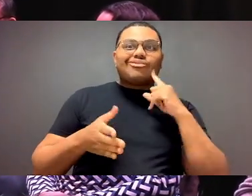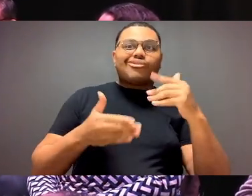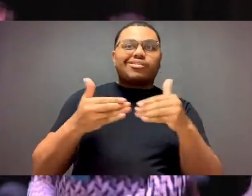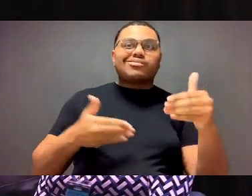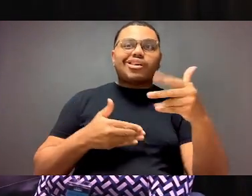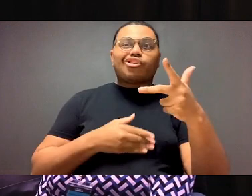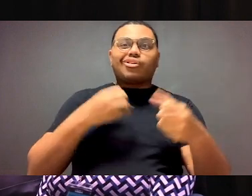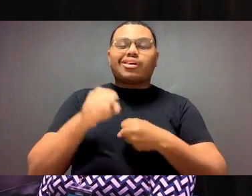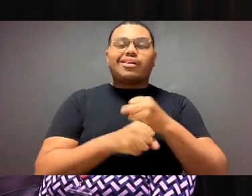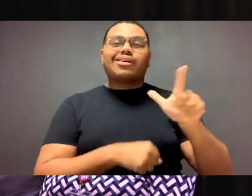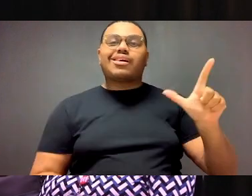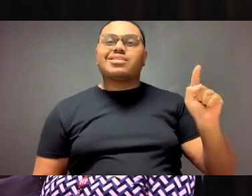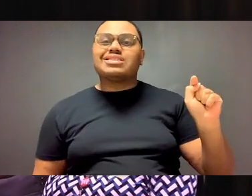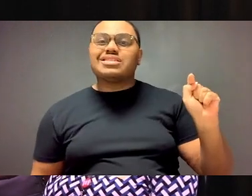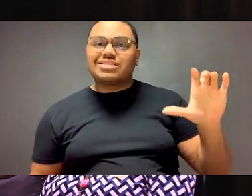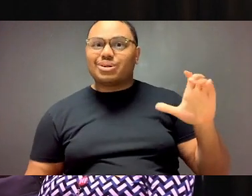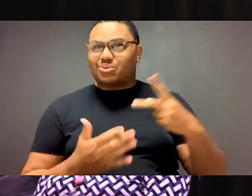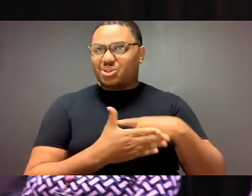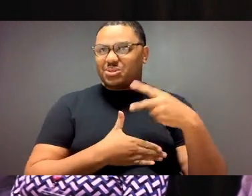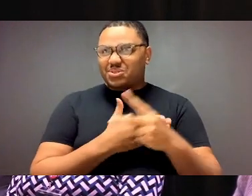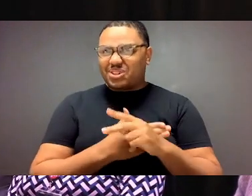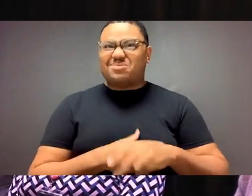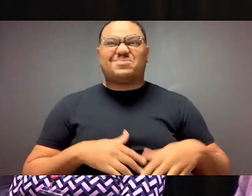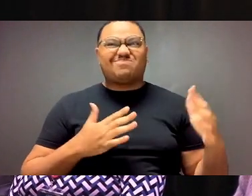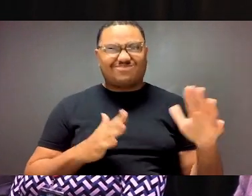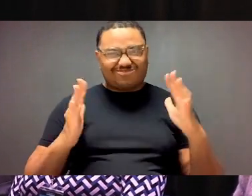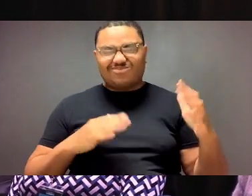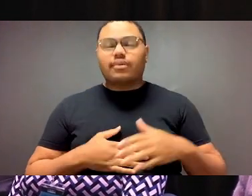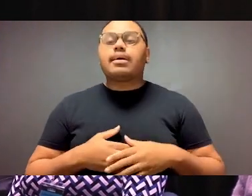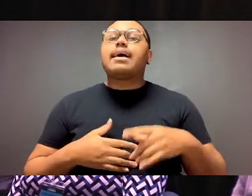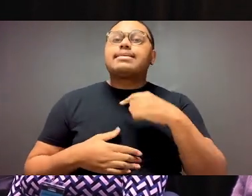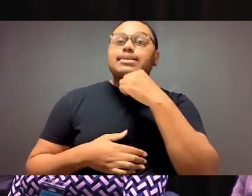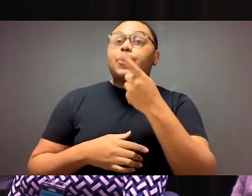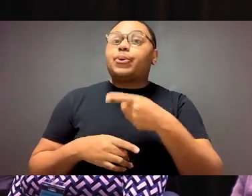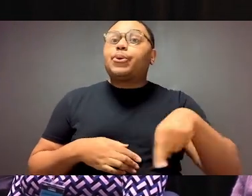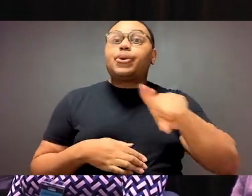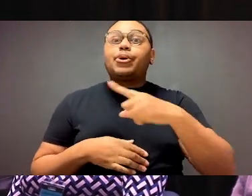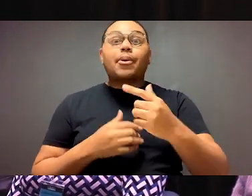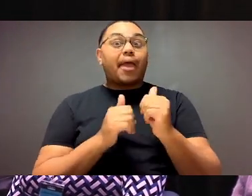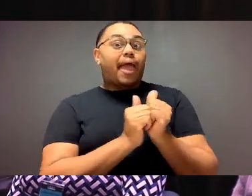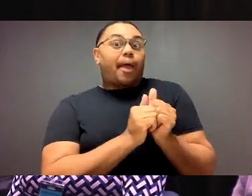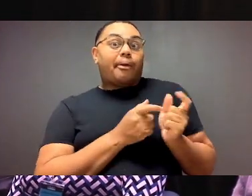programming. And to tell you all how it happened.